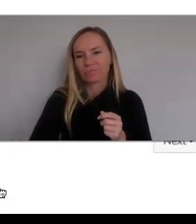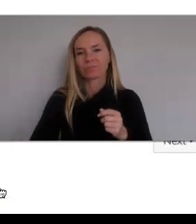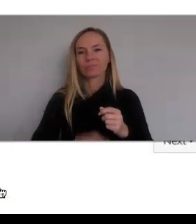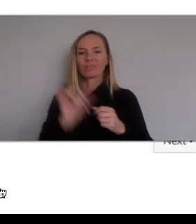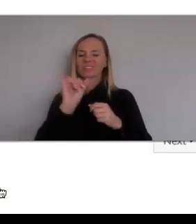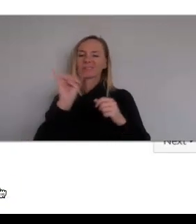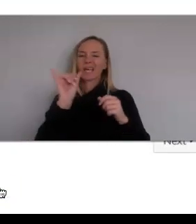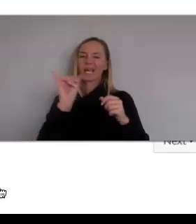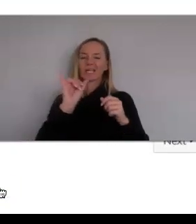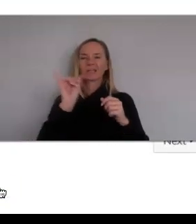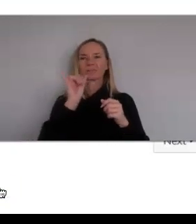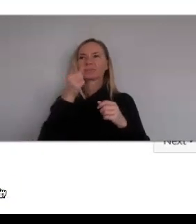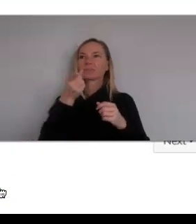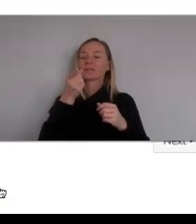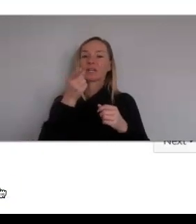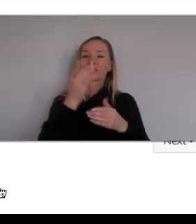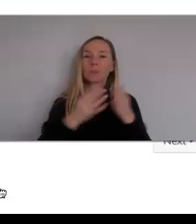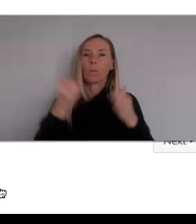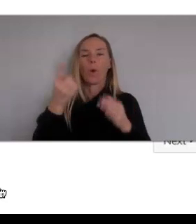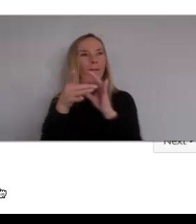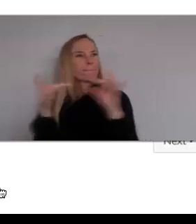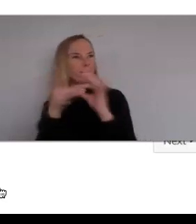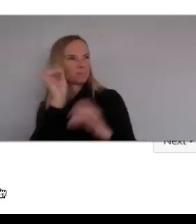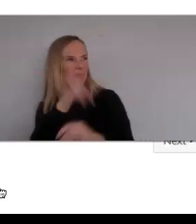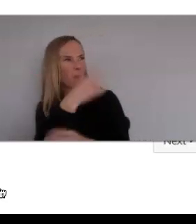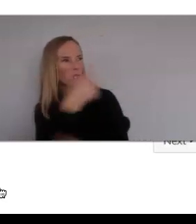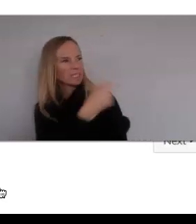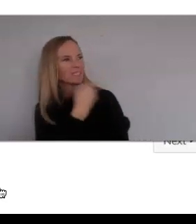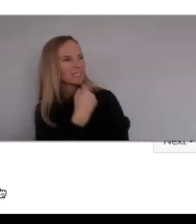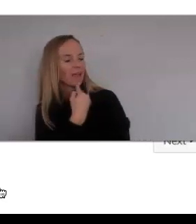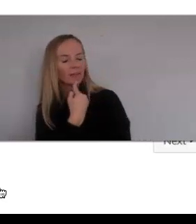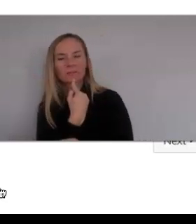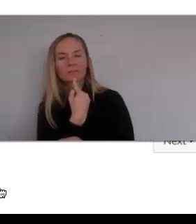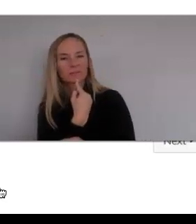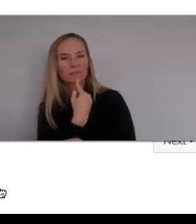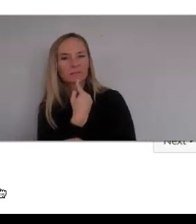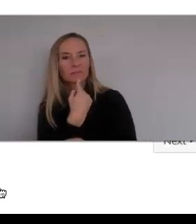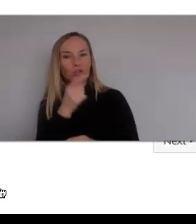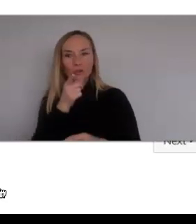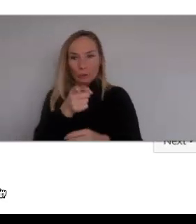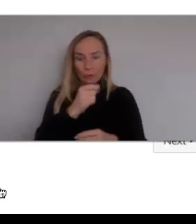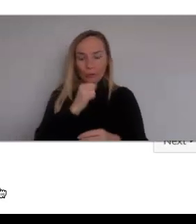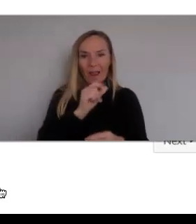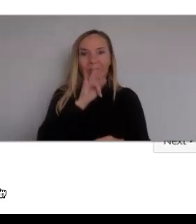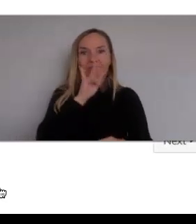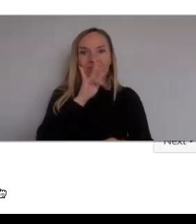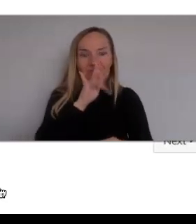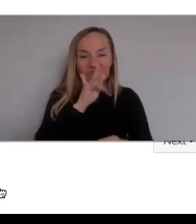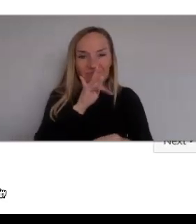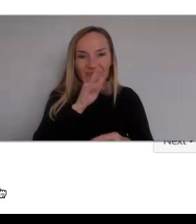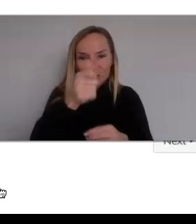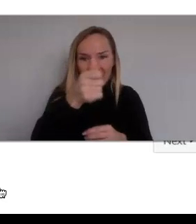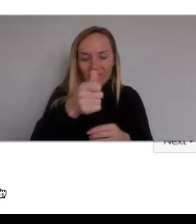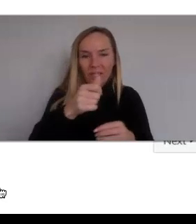that you said, but you didn't say that, right? You didn't say that, but someone said you said it. That's what it's like when